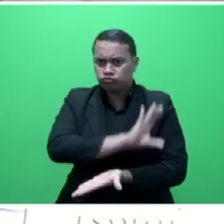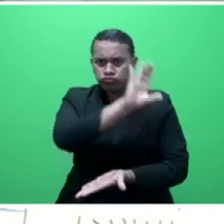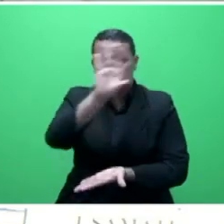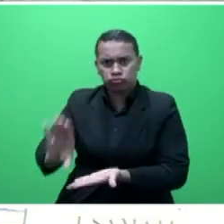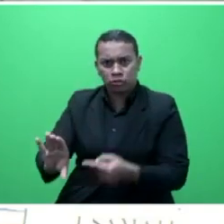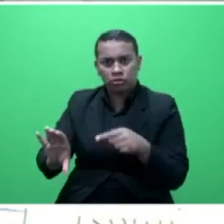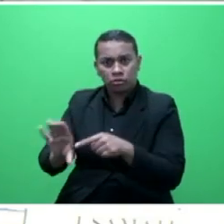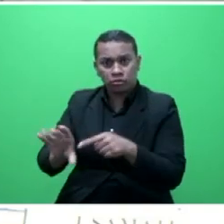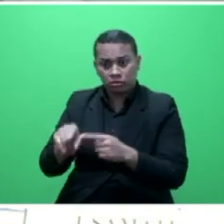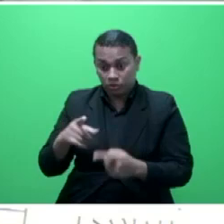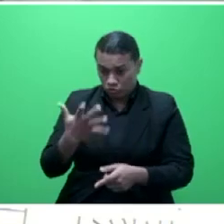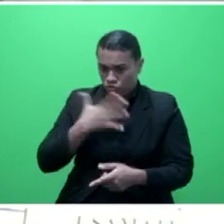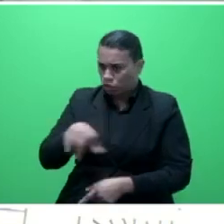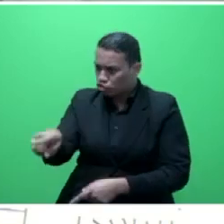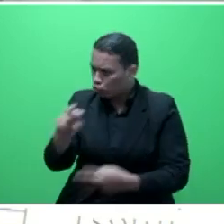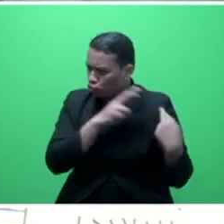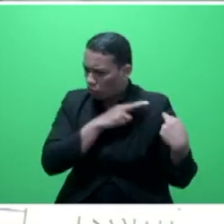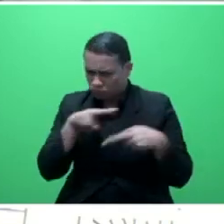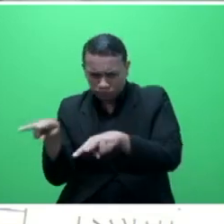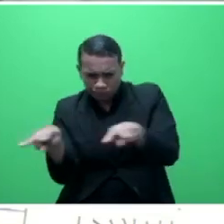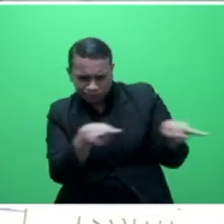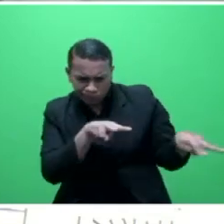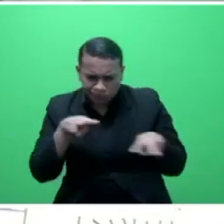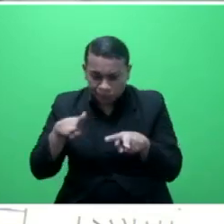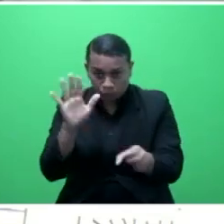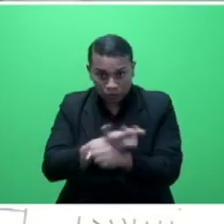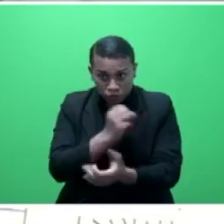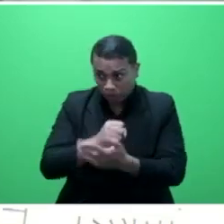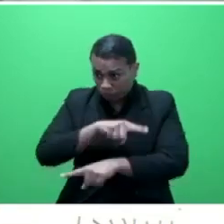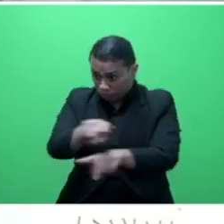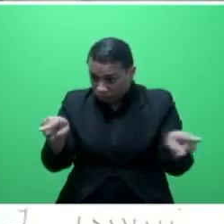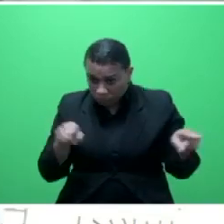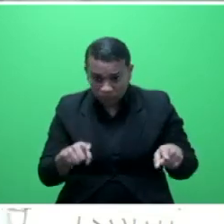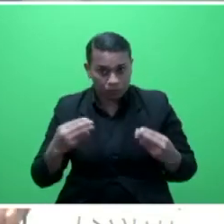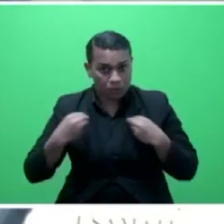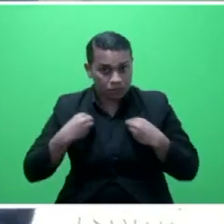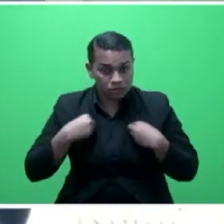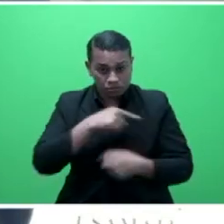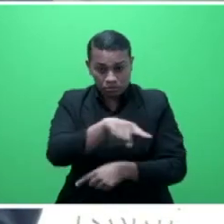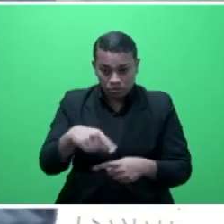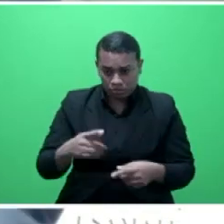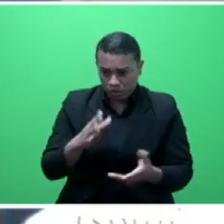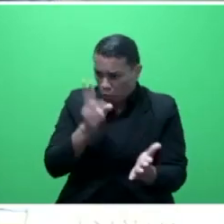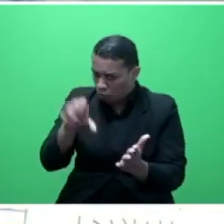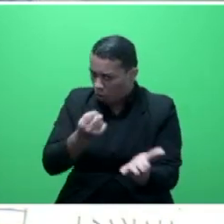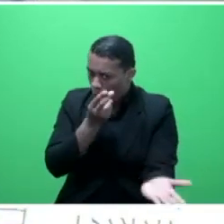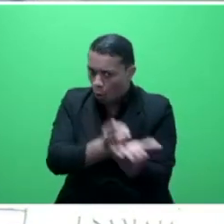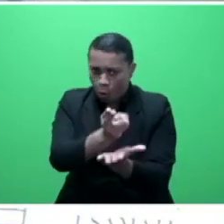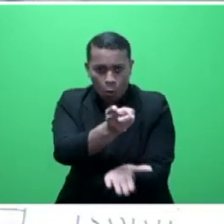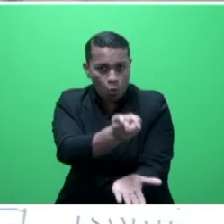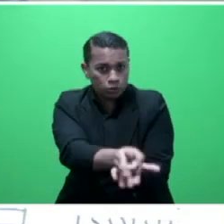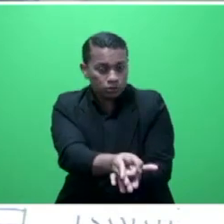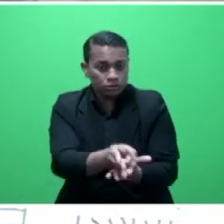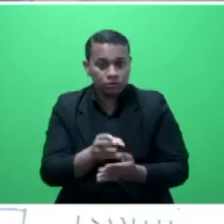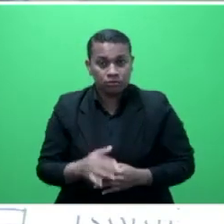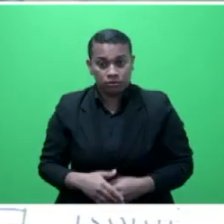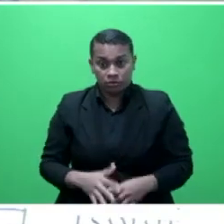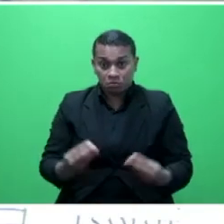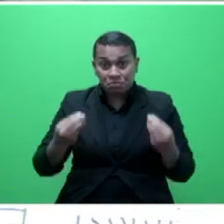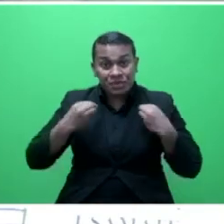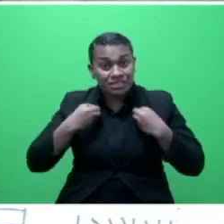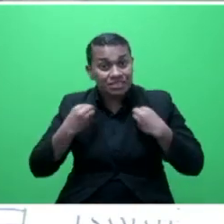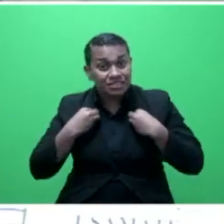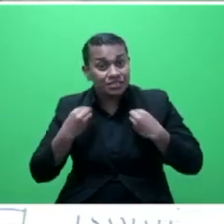officials and the private sector honest when engaging with these new rules. Mr. Speaker, sir, businesses benefiting from these